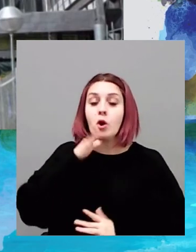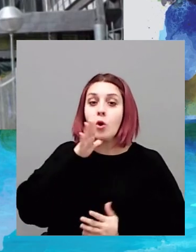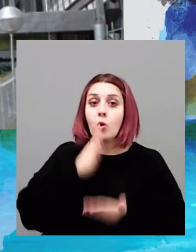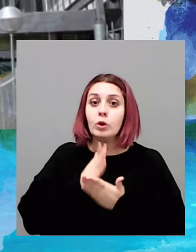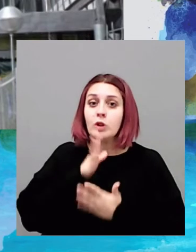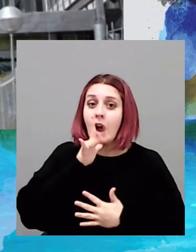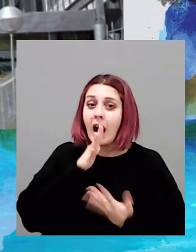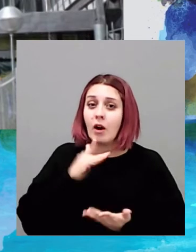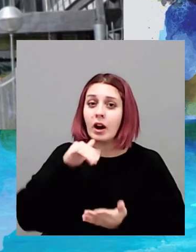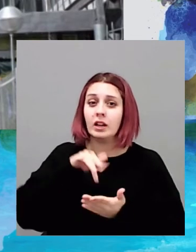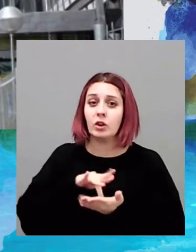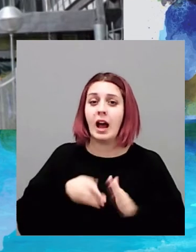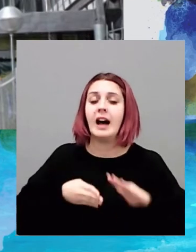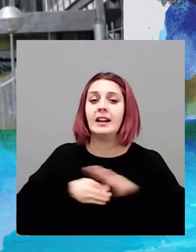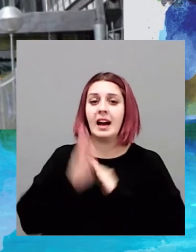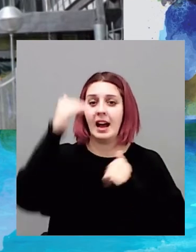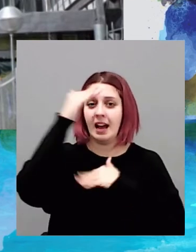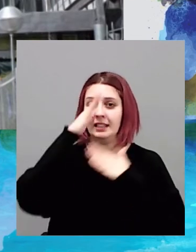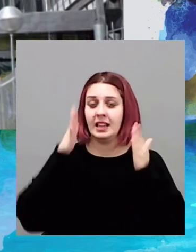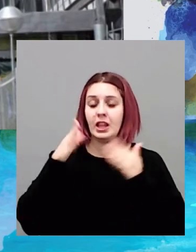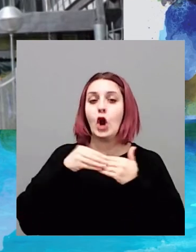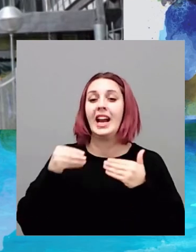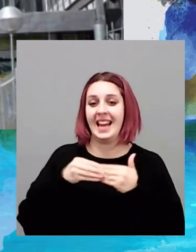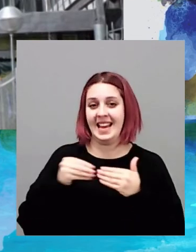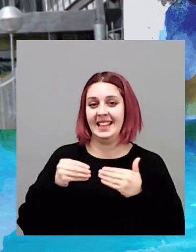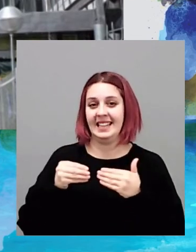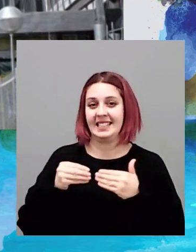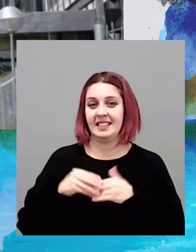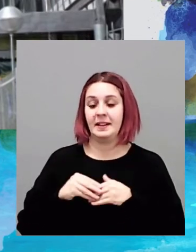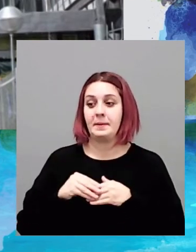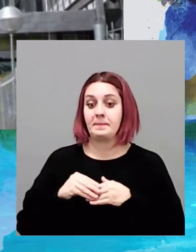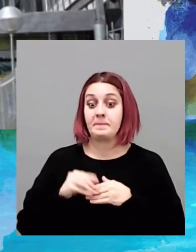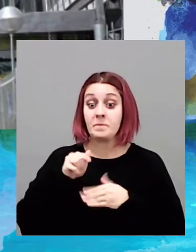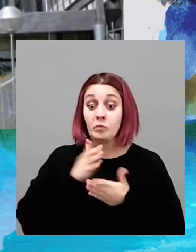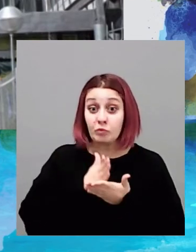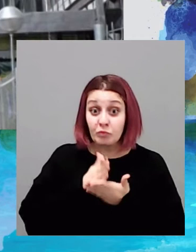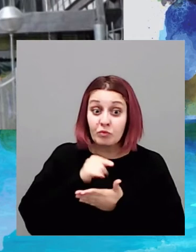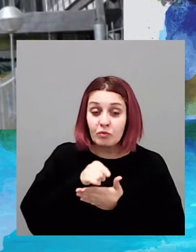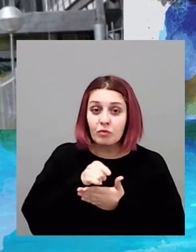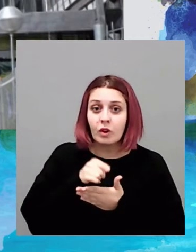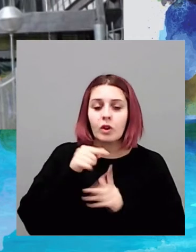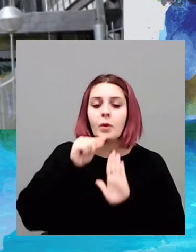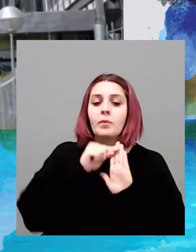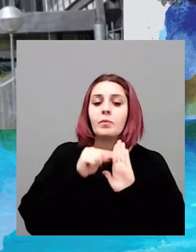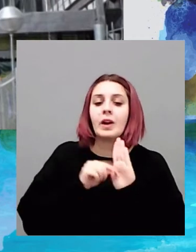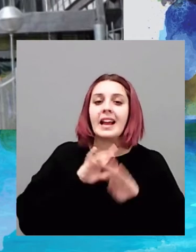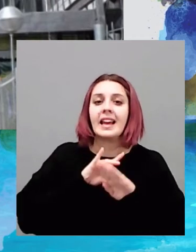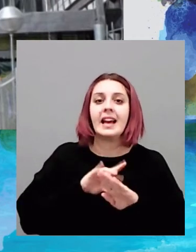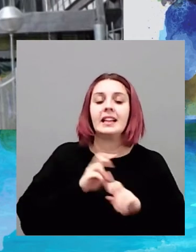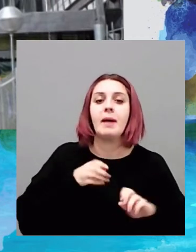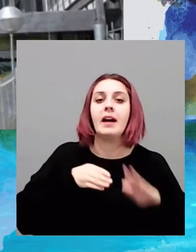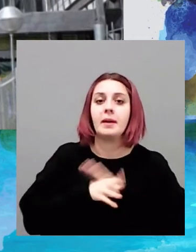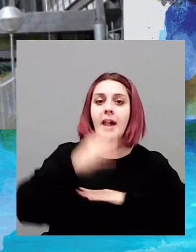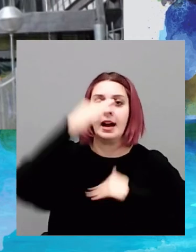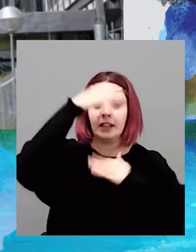We also offer a course called Accessibility in Customer Care, where we offer